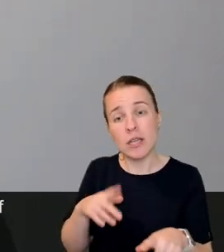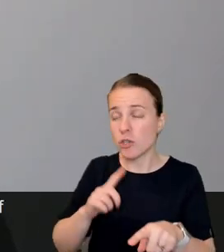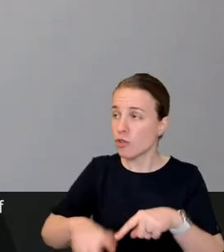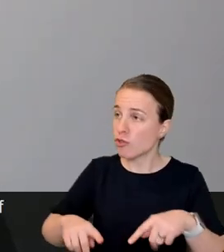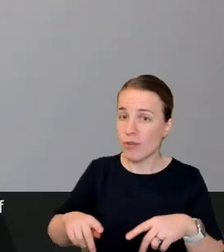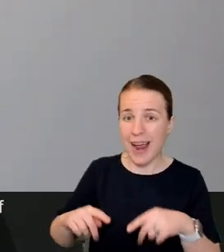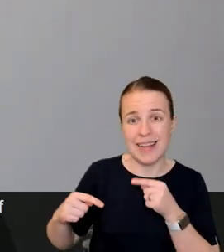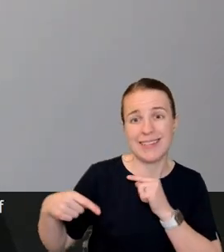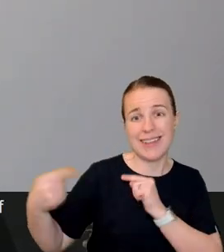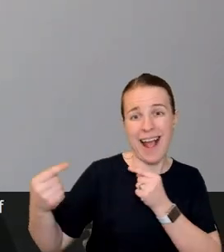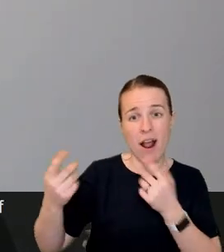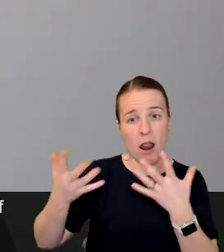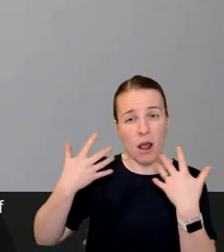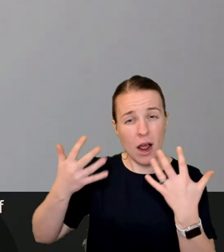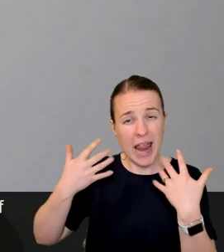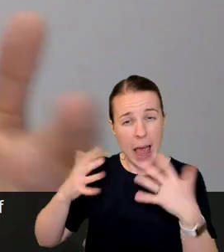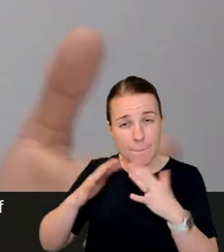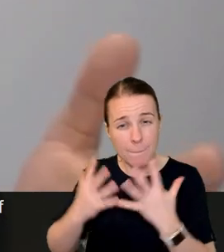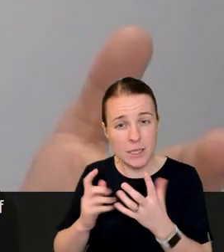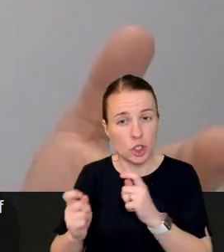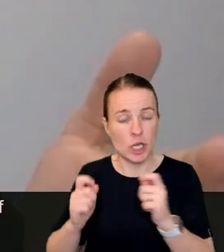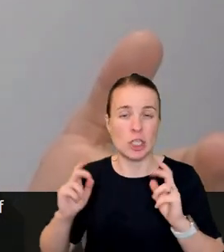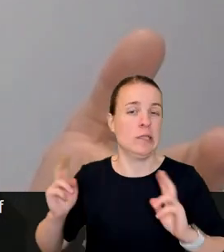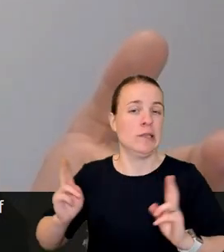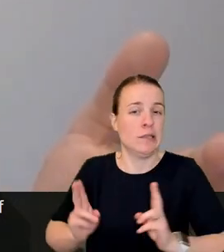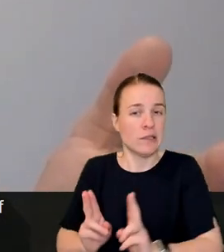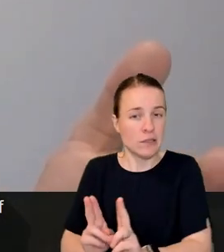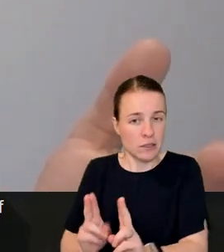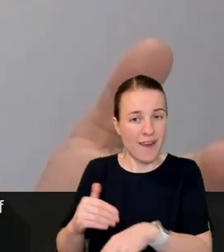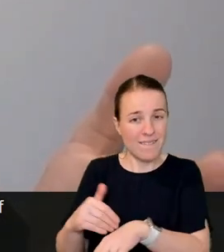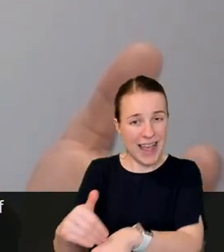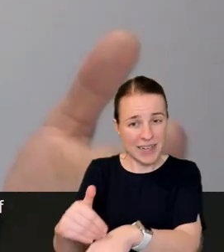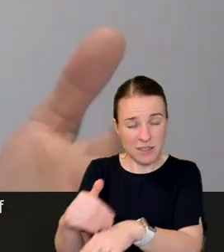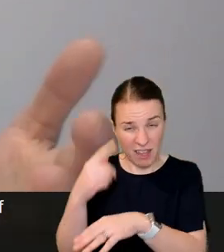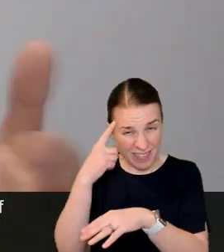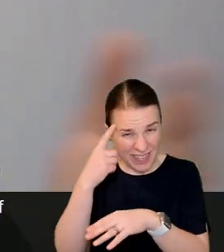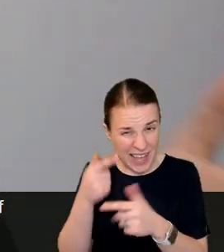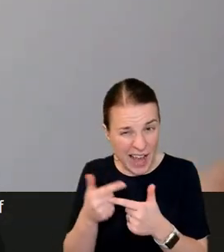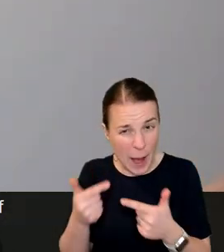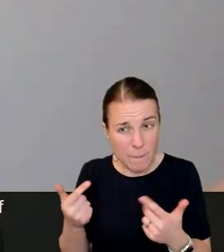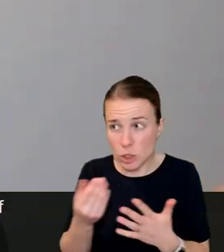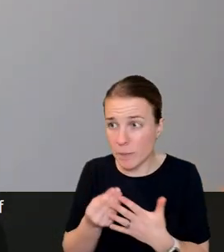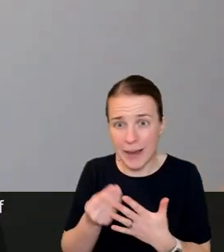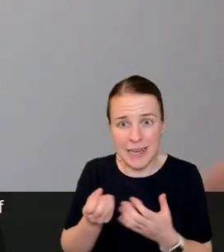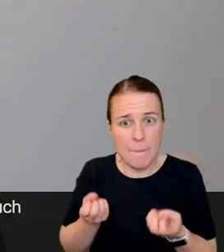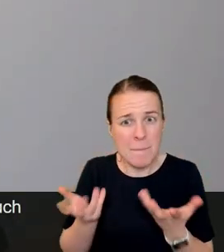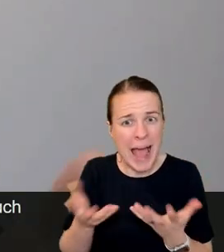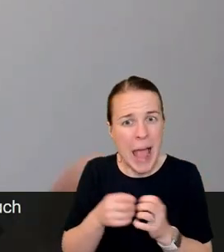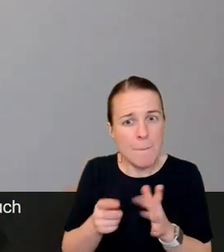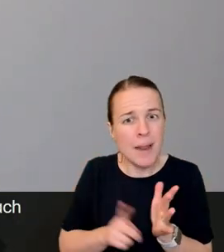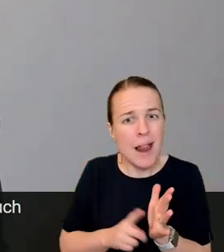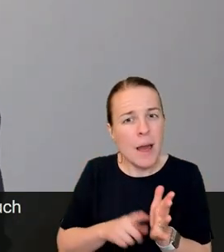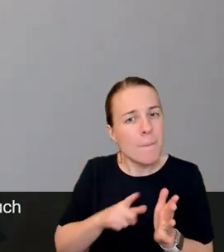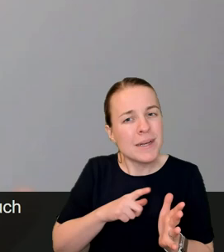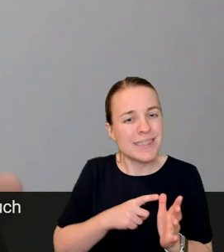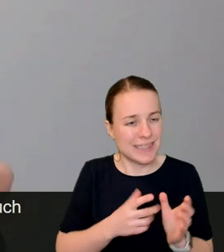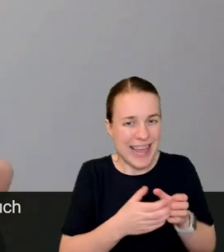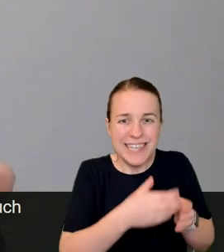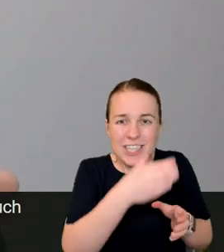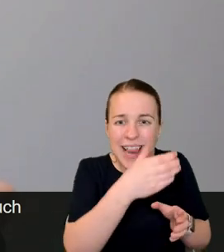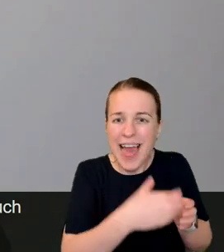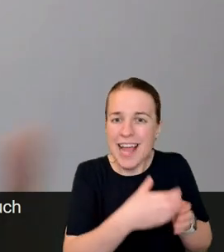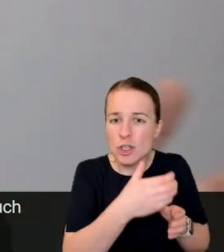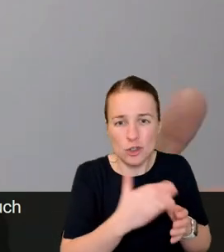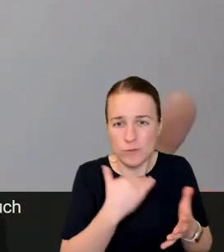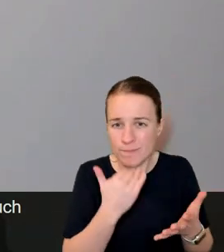the air quality in our city. Think about how much money people pay in their bills because of lack of insulation, how much money people pay because